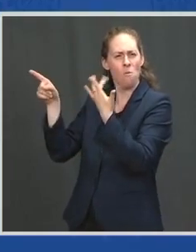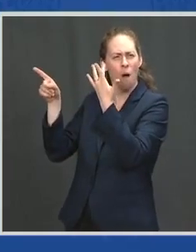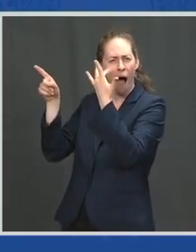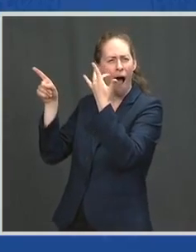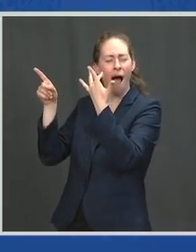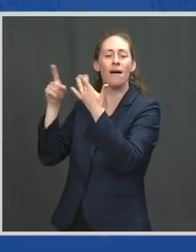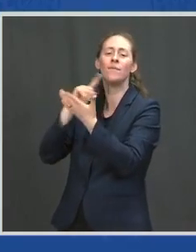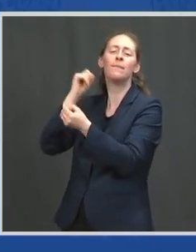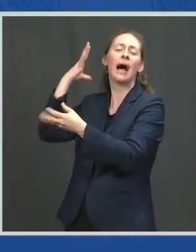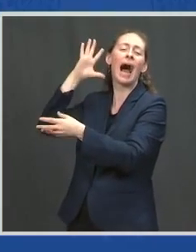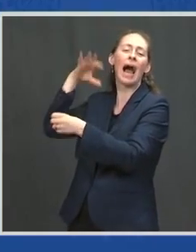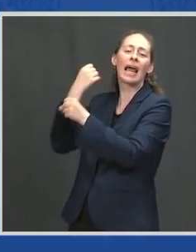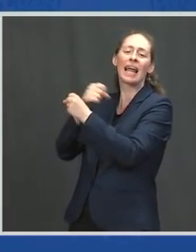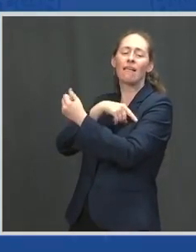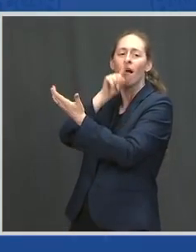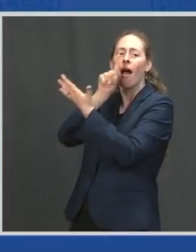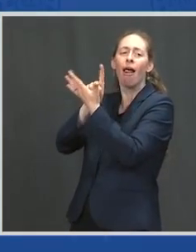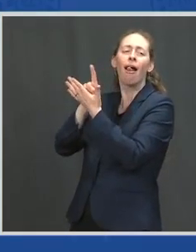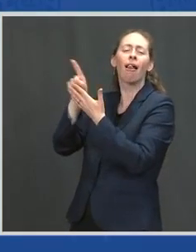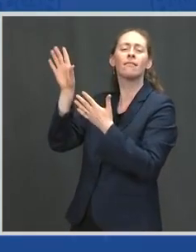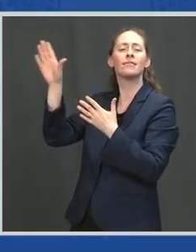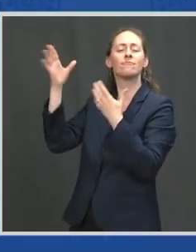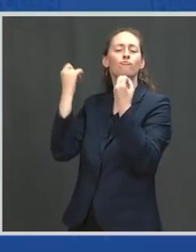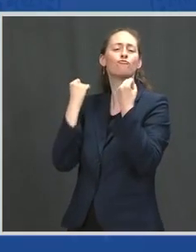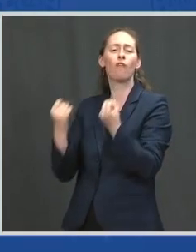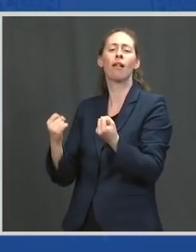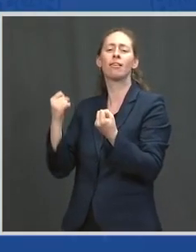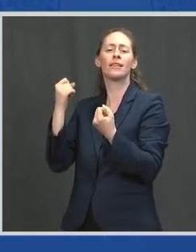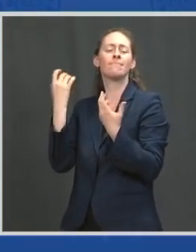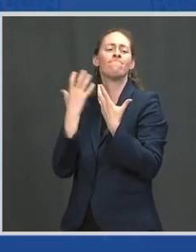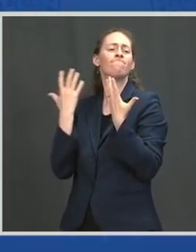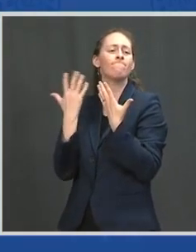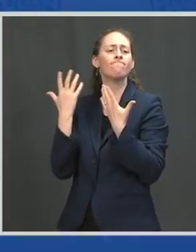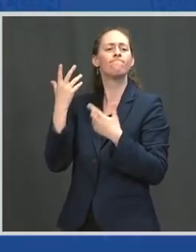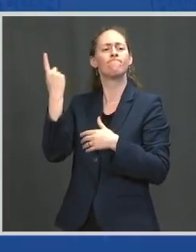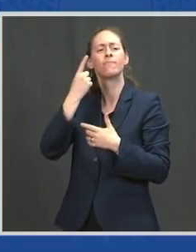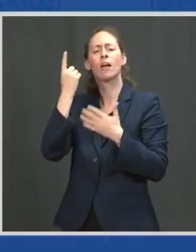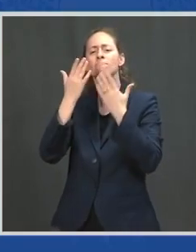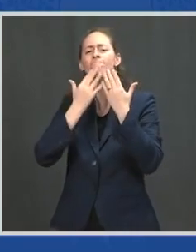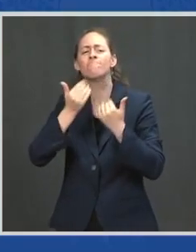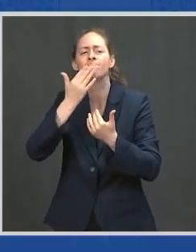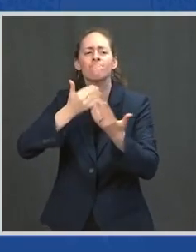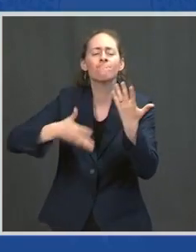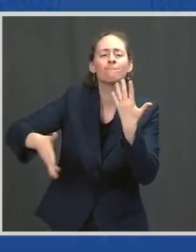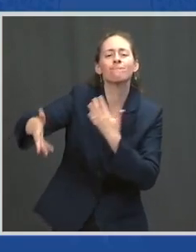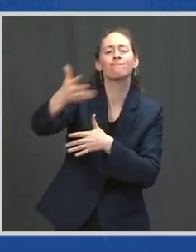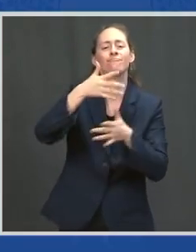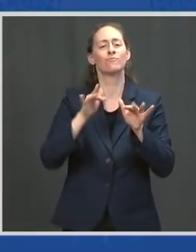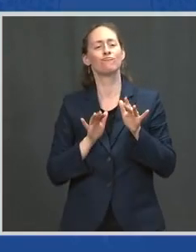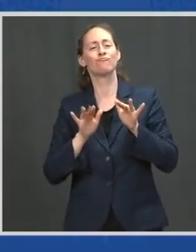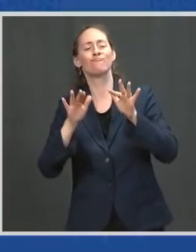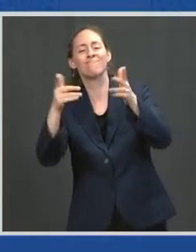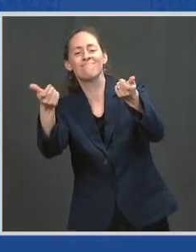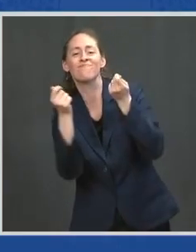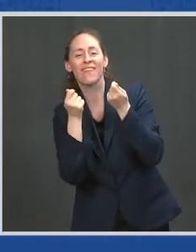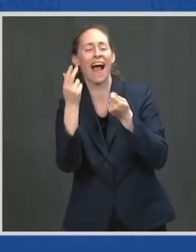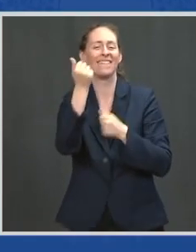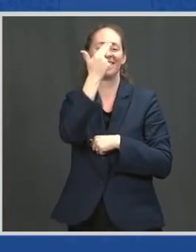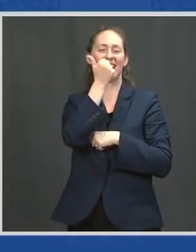strength. And beneath his kindness and his charm and his good humor is a